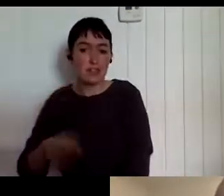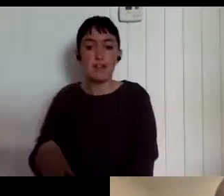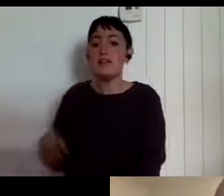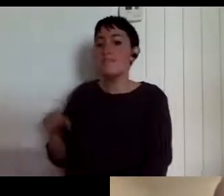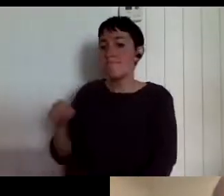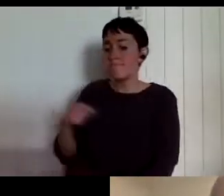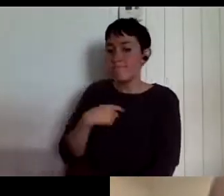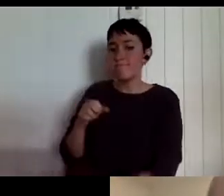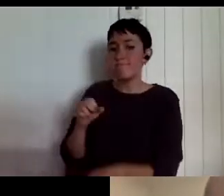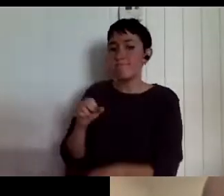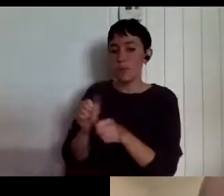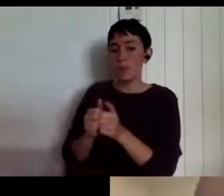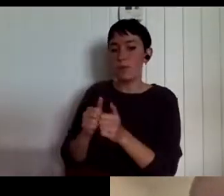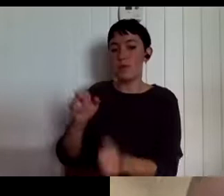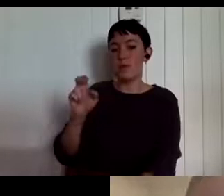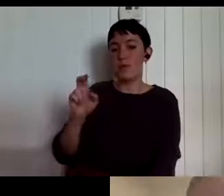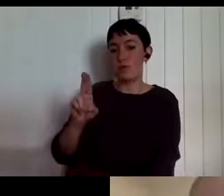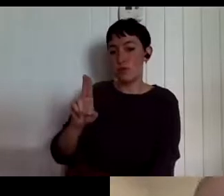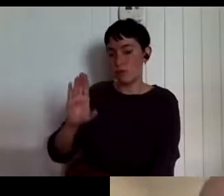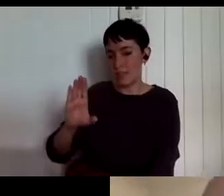Did some research for the government. Cool.